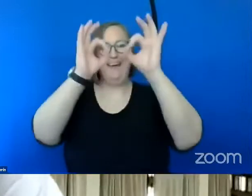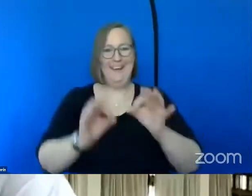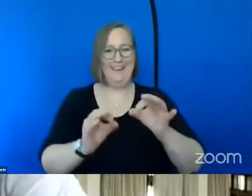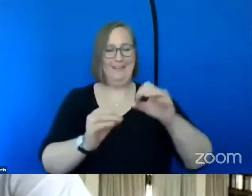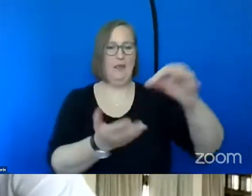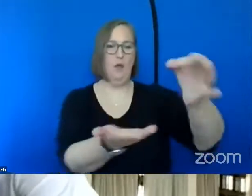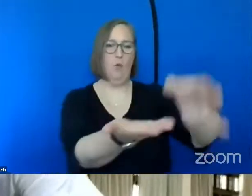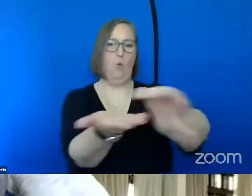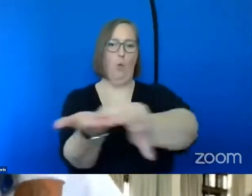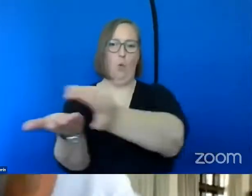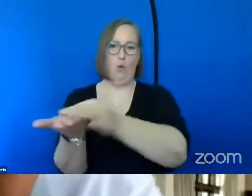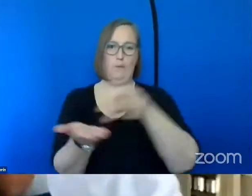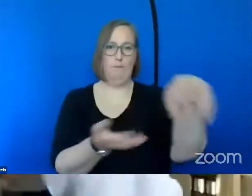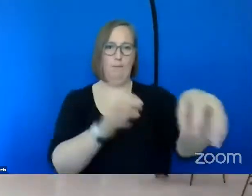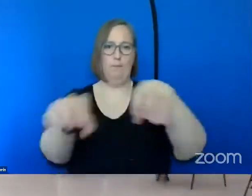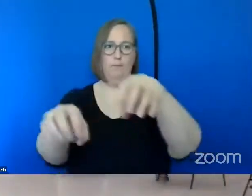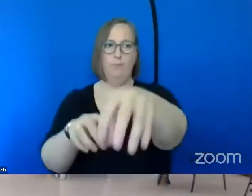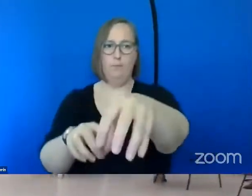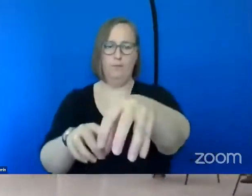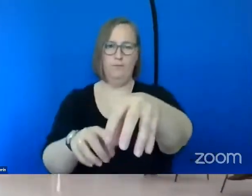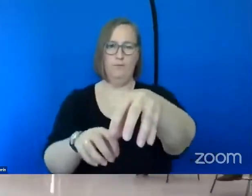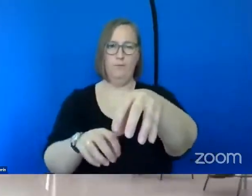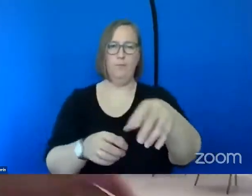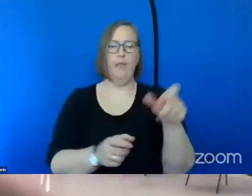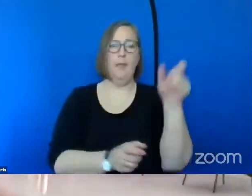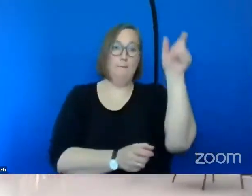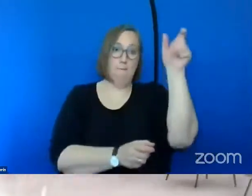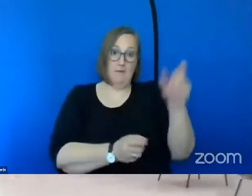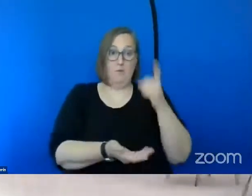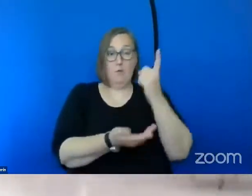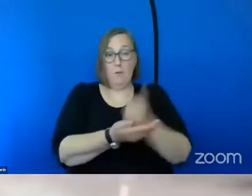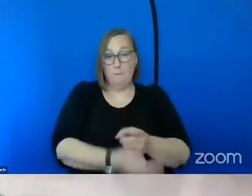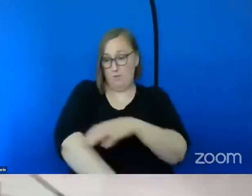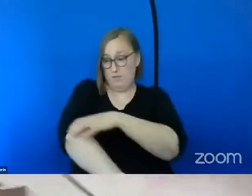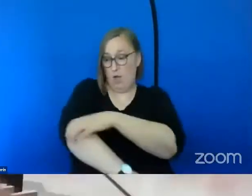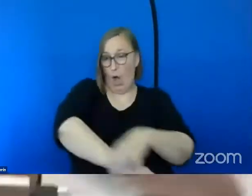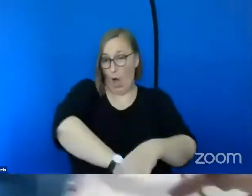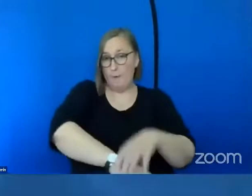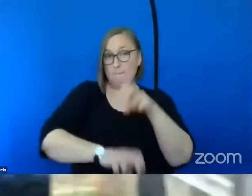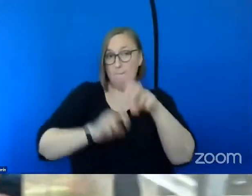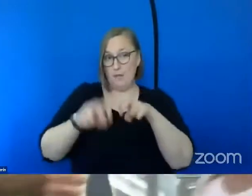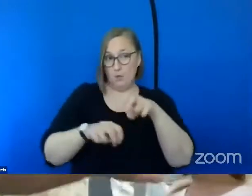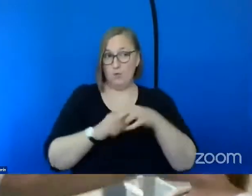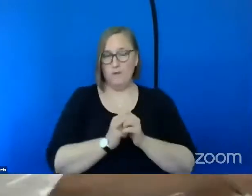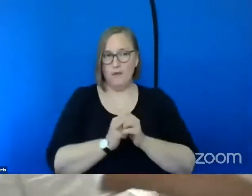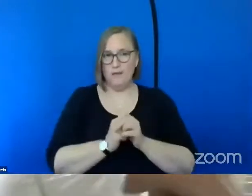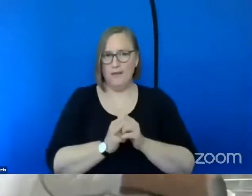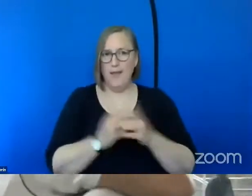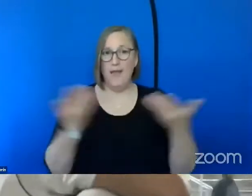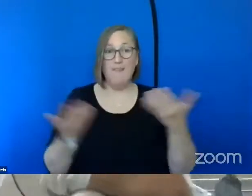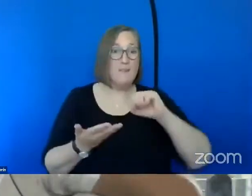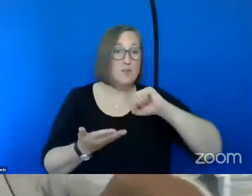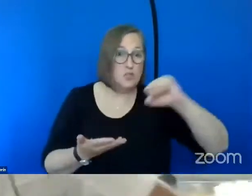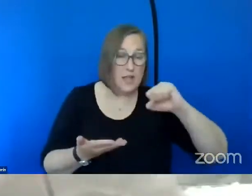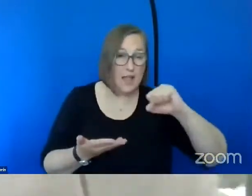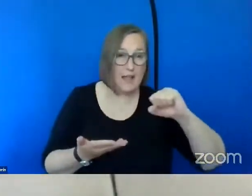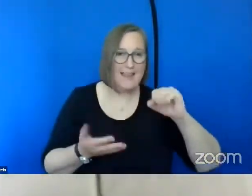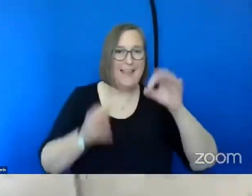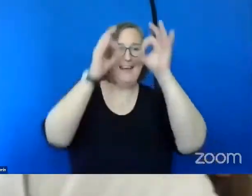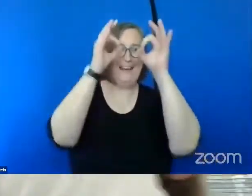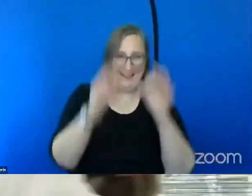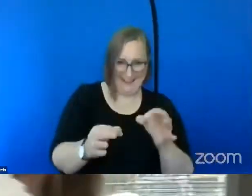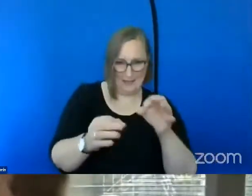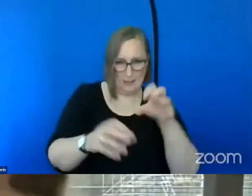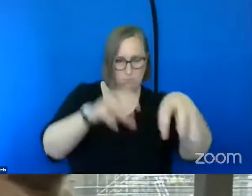as required wins. Each team has 2 attempts. The better attempt counts. As many as